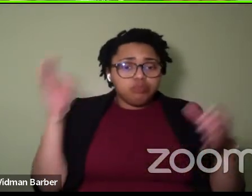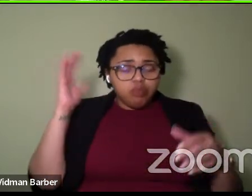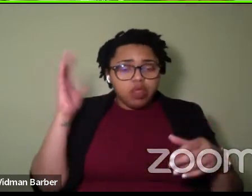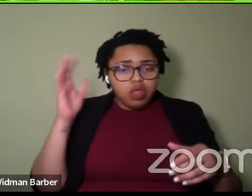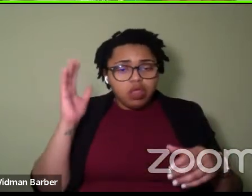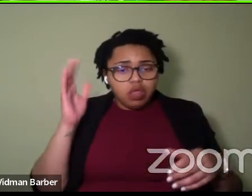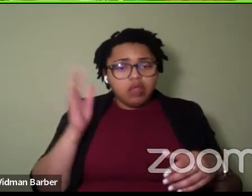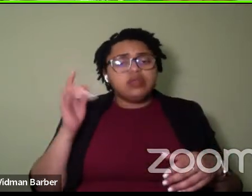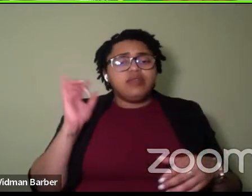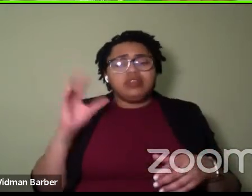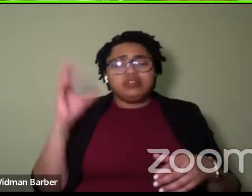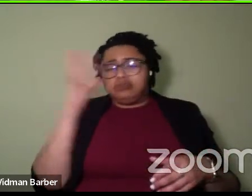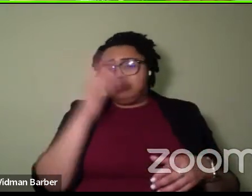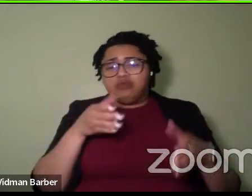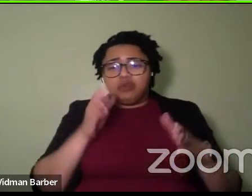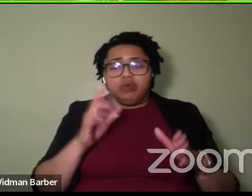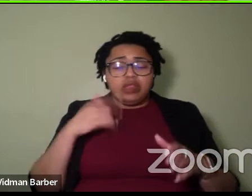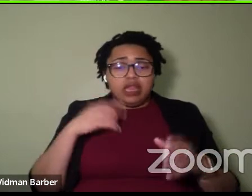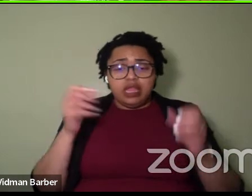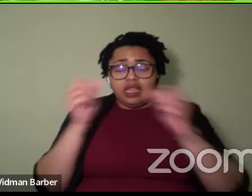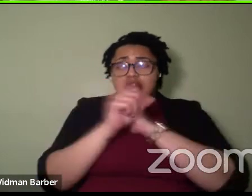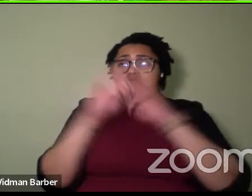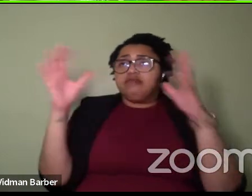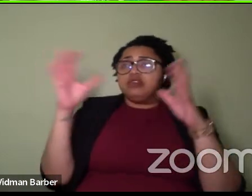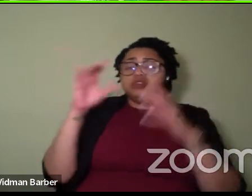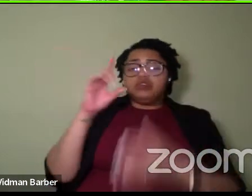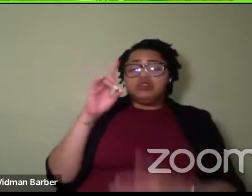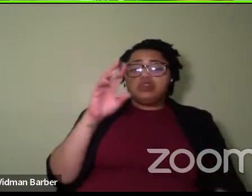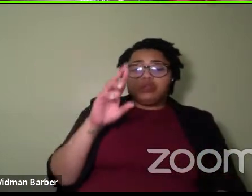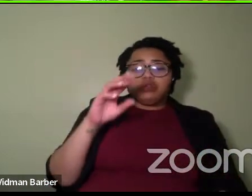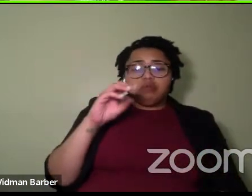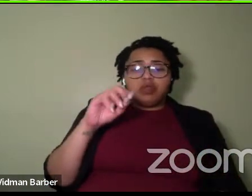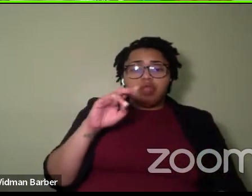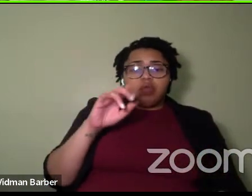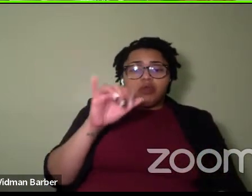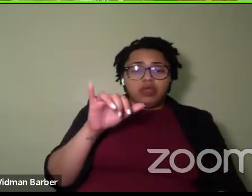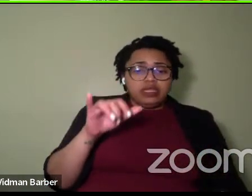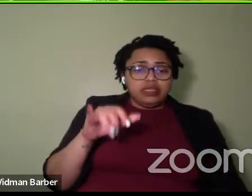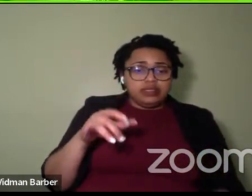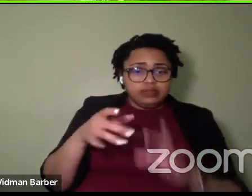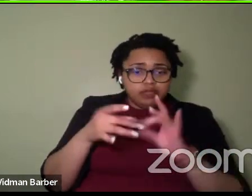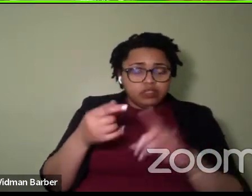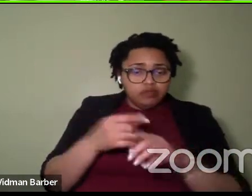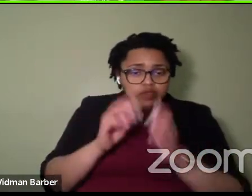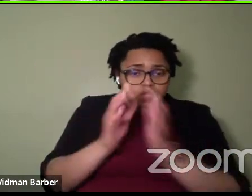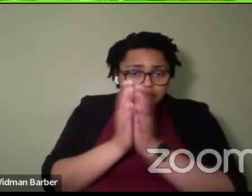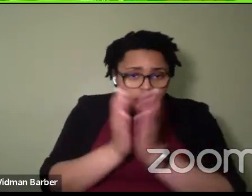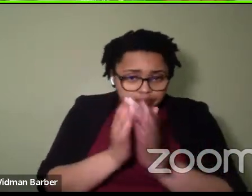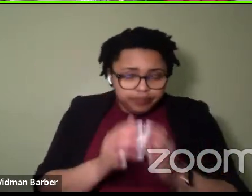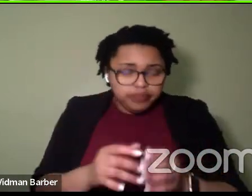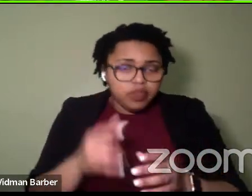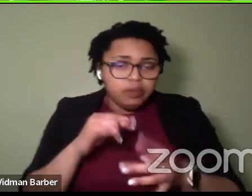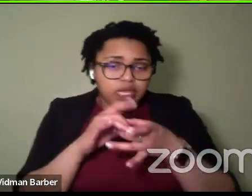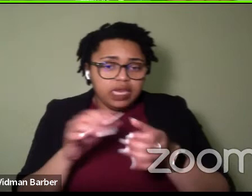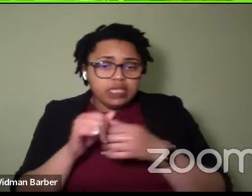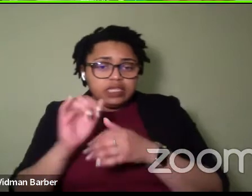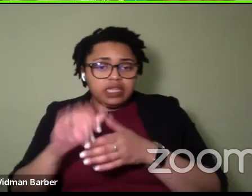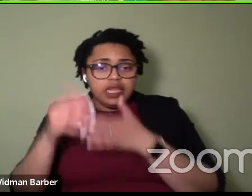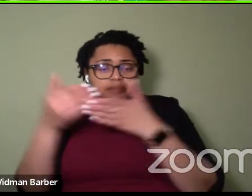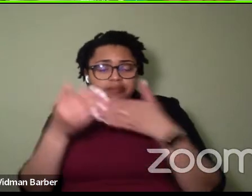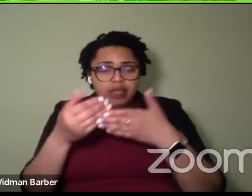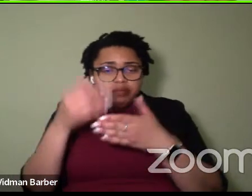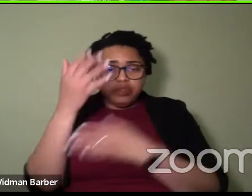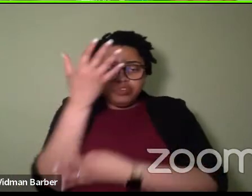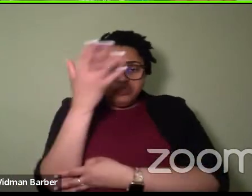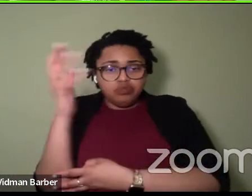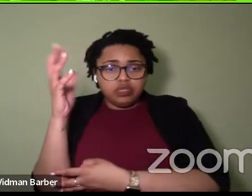beautiful way that I just envision Dr. Montgomery's excerpt, especially, connecting it to that baby tree and it becoming eventually an old growth,